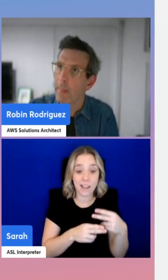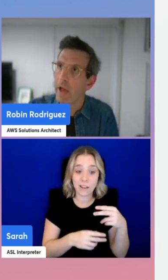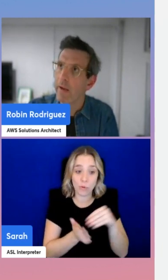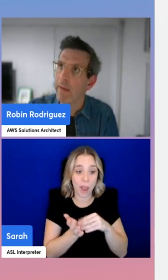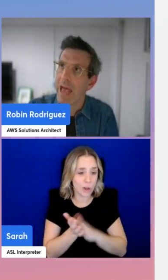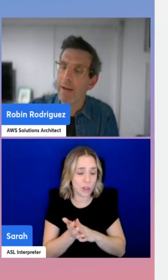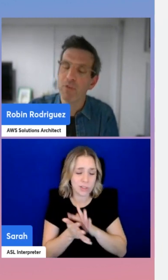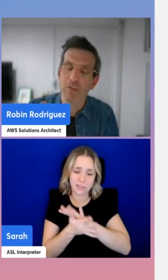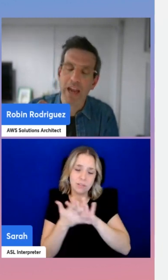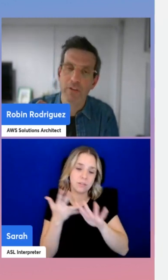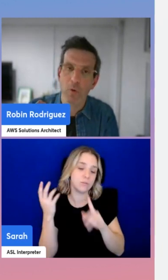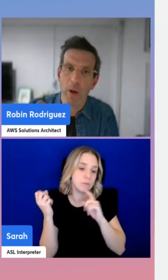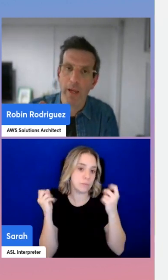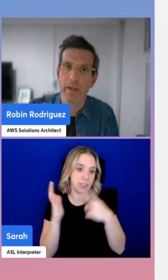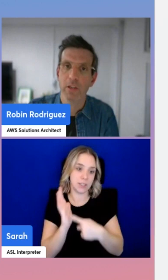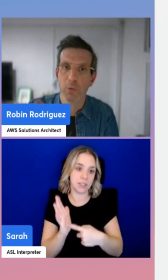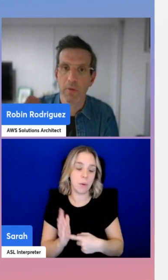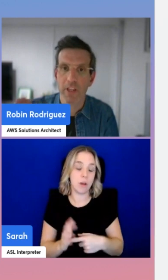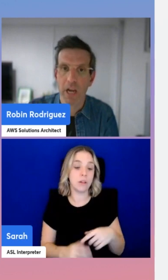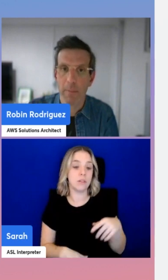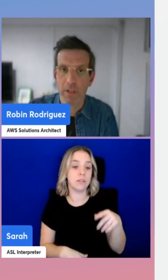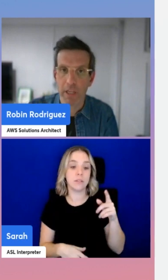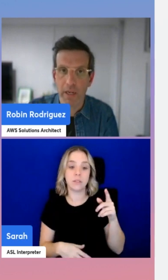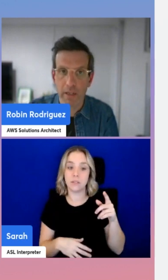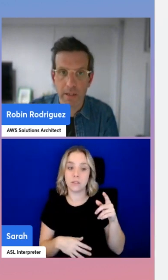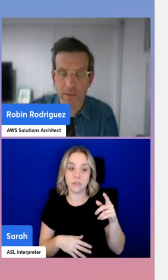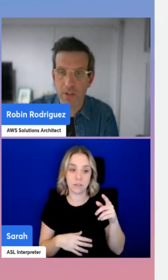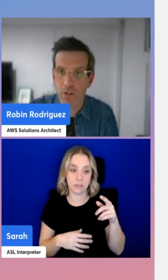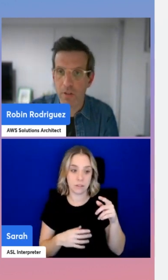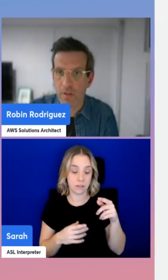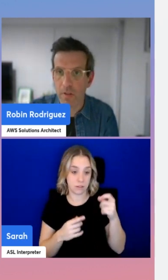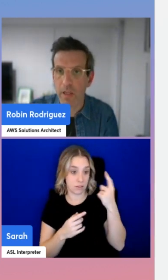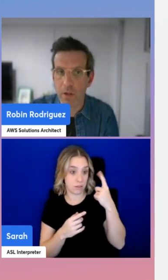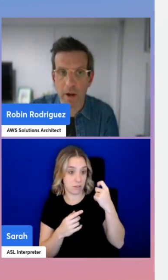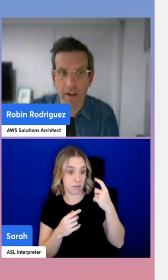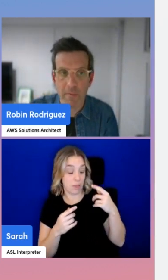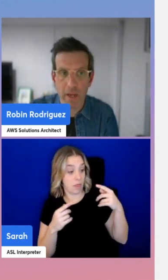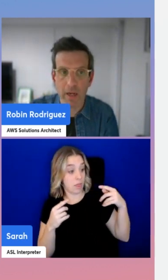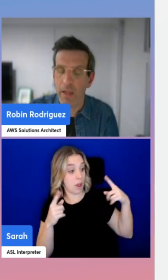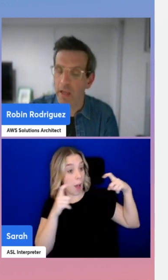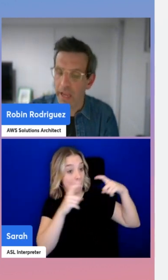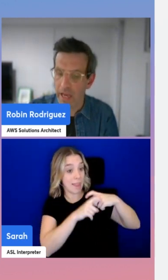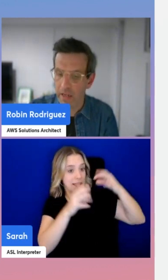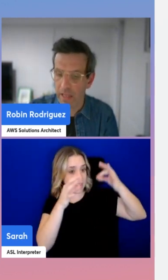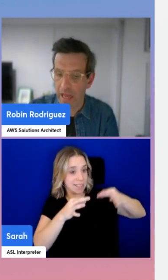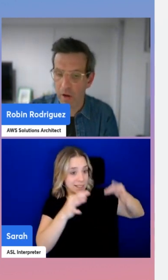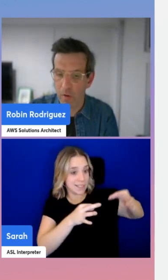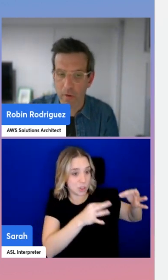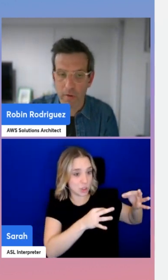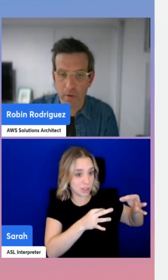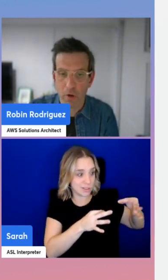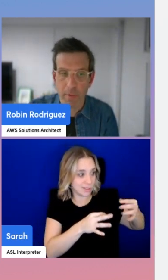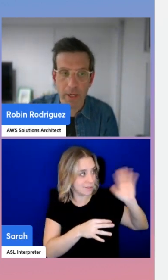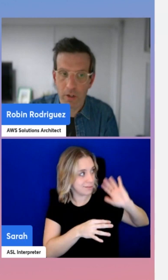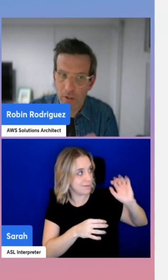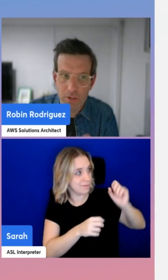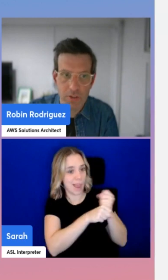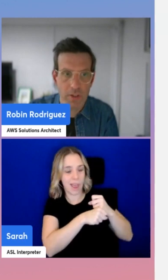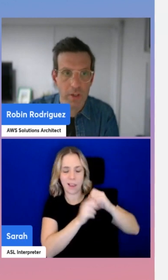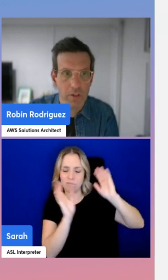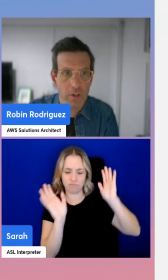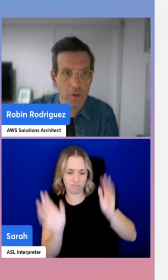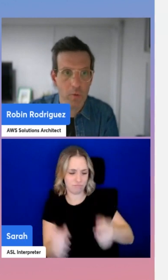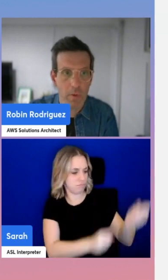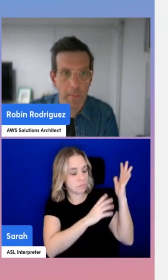Again, abstract away some of the complicated decisions that you might have made and allow your